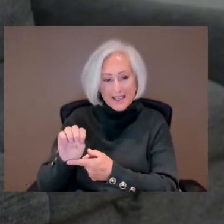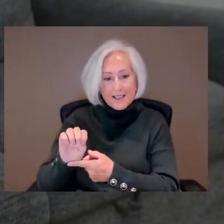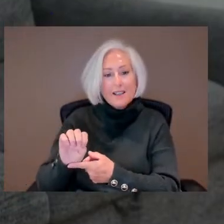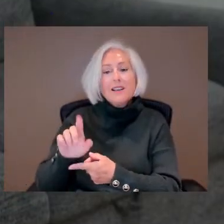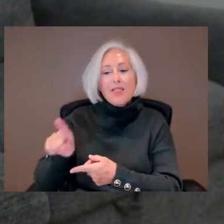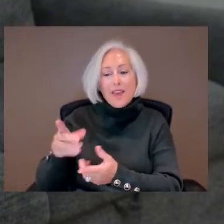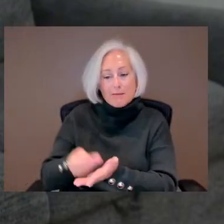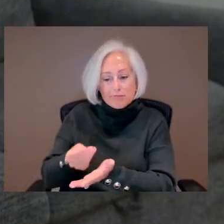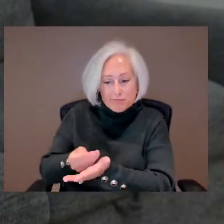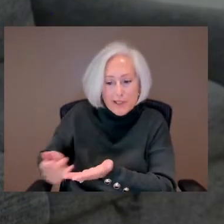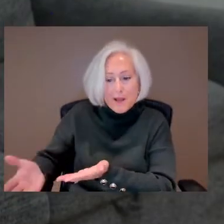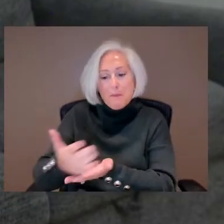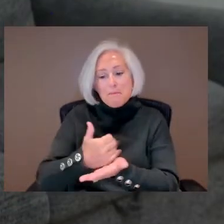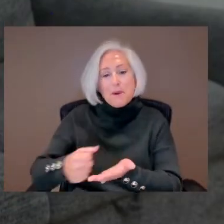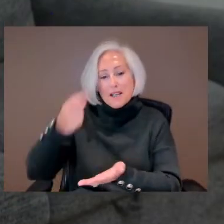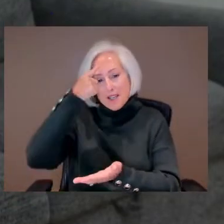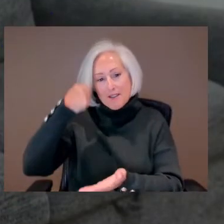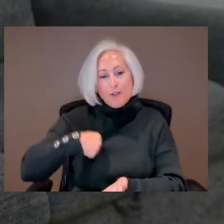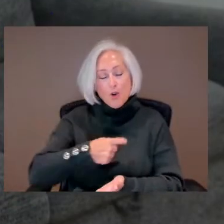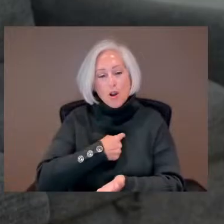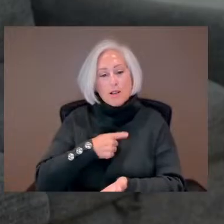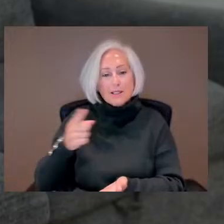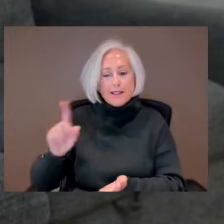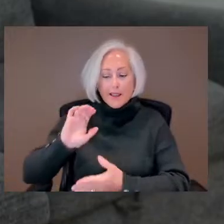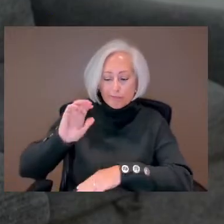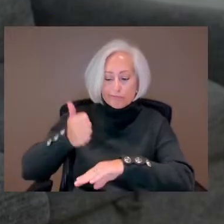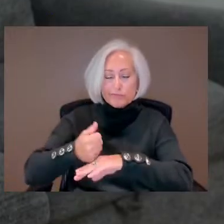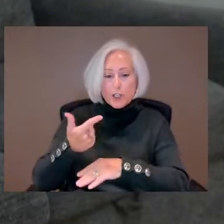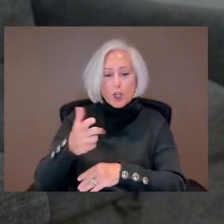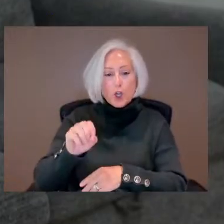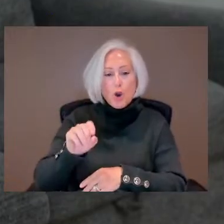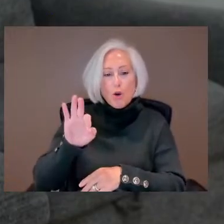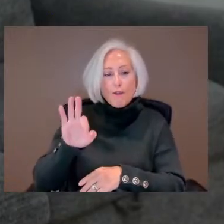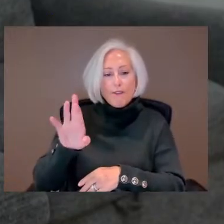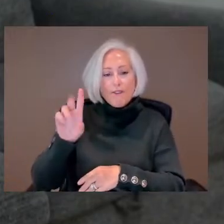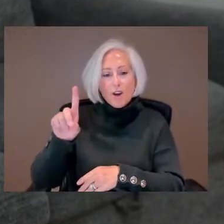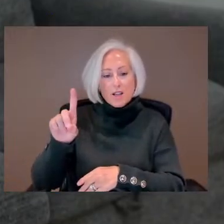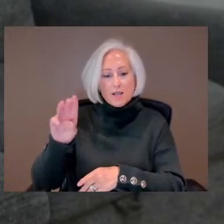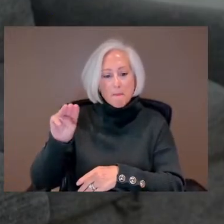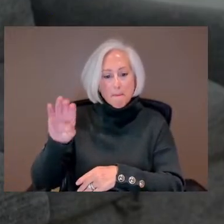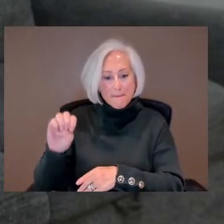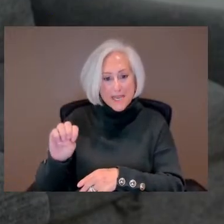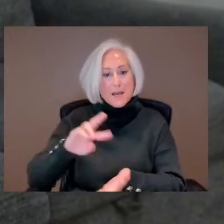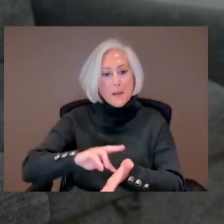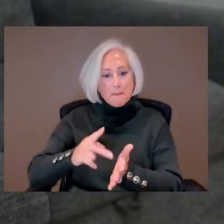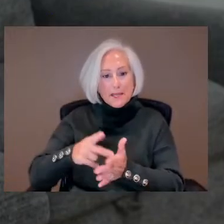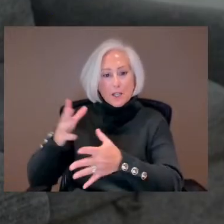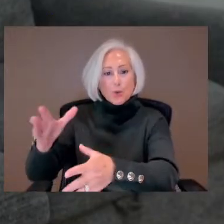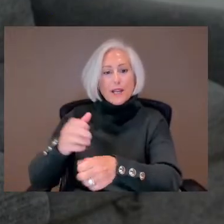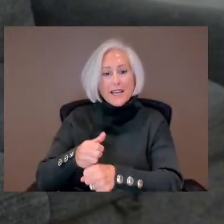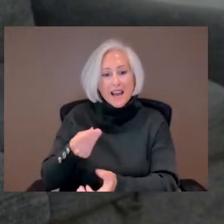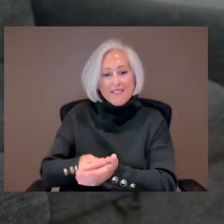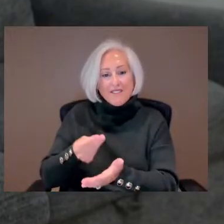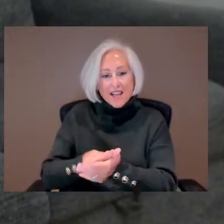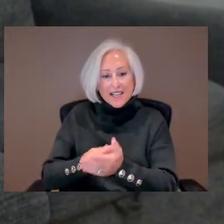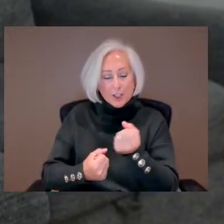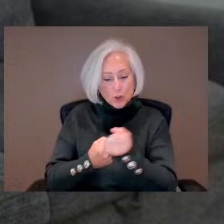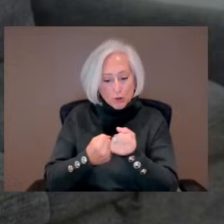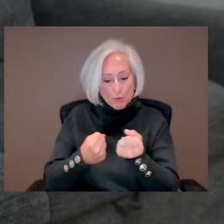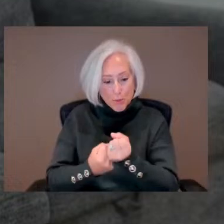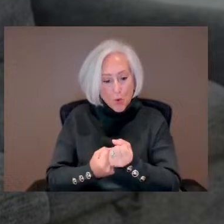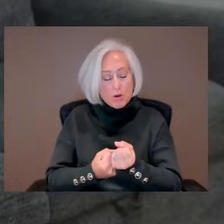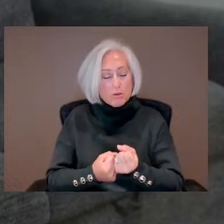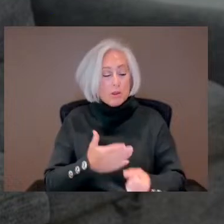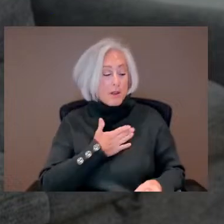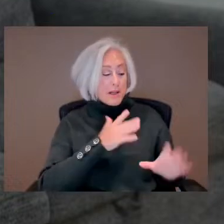us a GoFundMe, and we've received so much financial support. My family has come down. They live about 3 hours